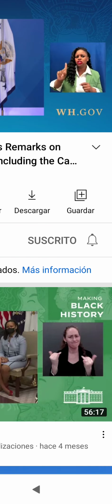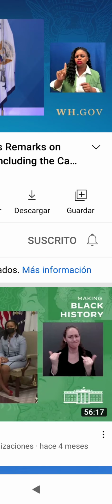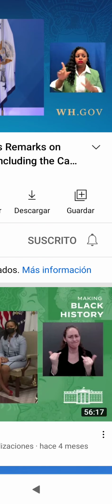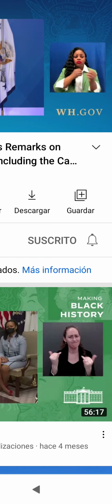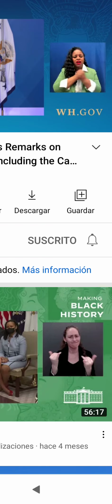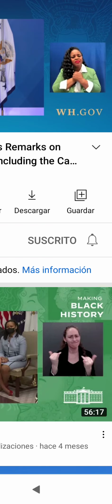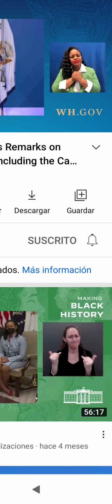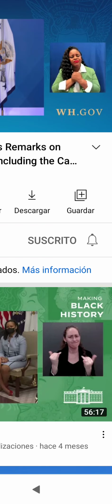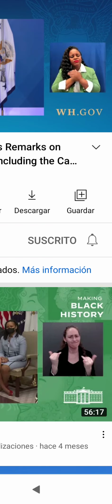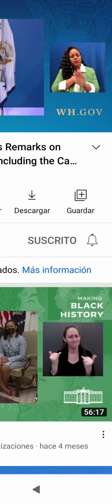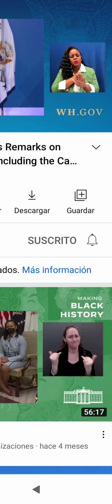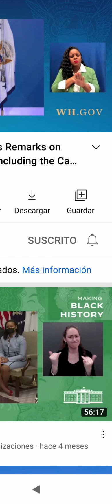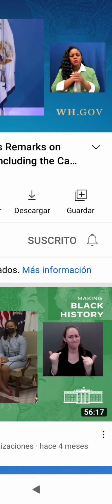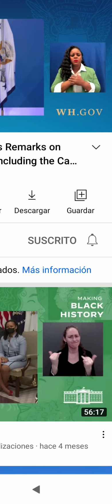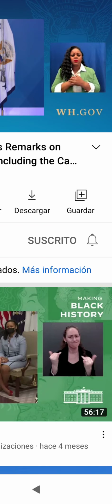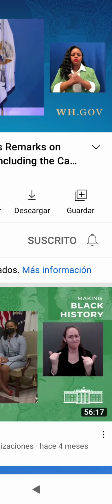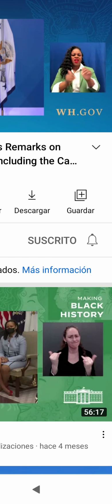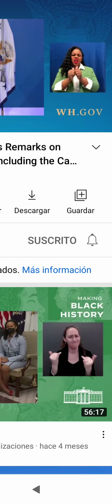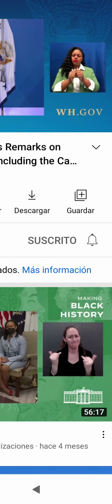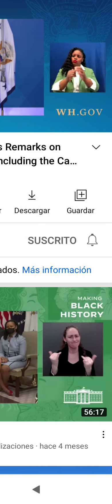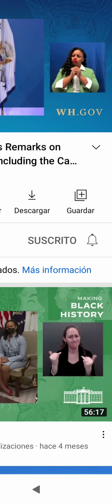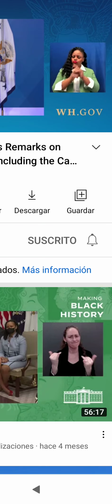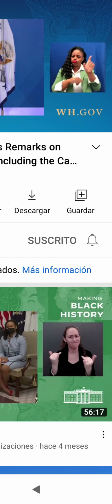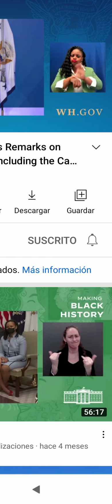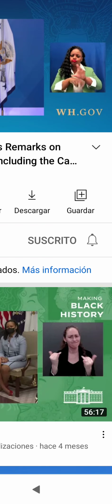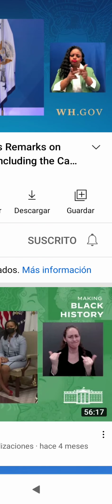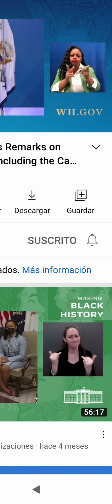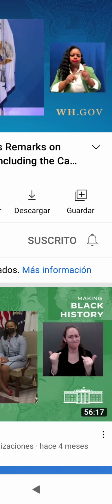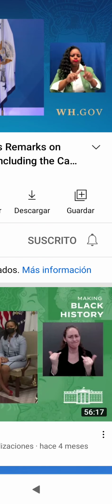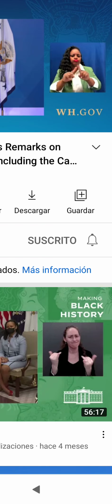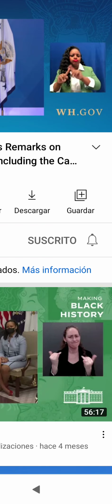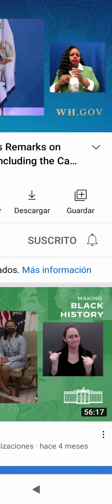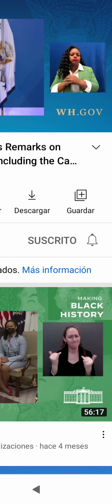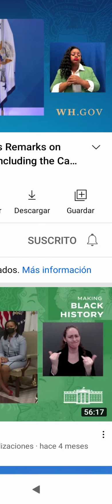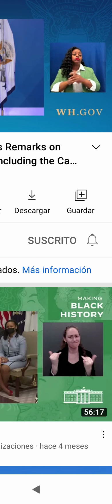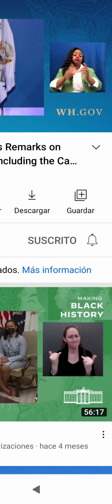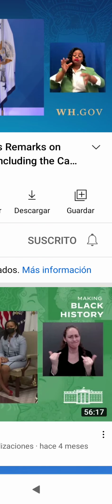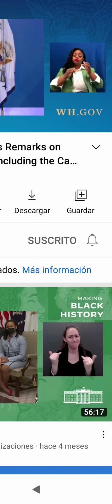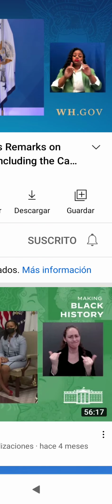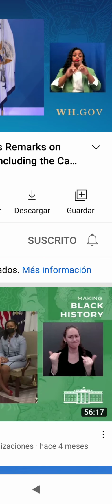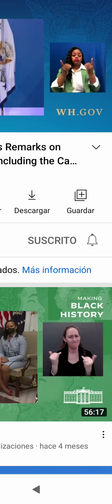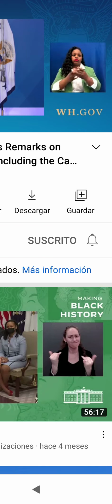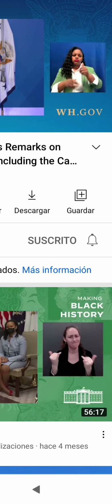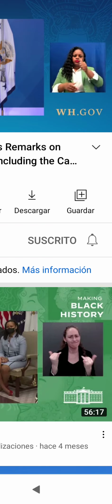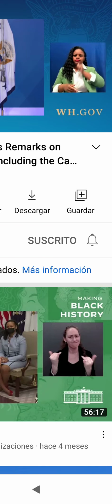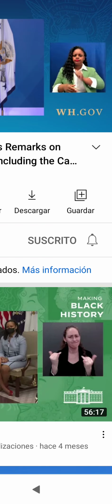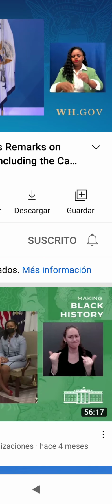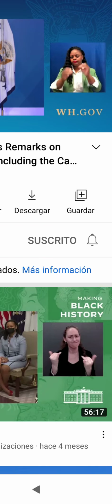how they worship. The Justice Department has no tolerance for unlawful acts of